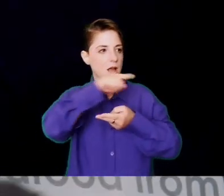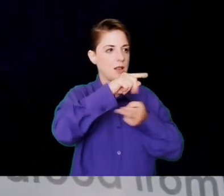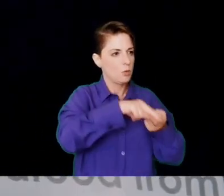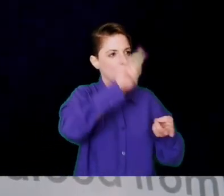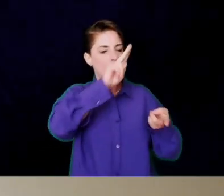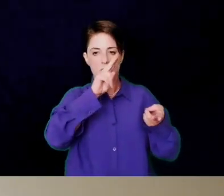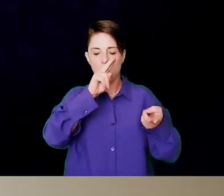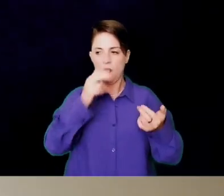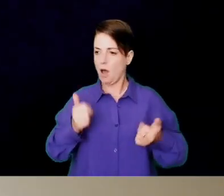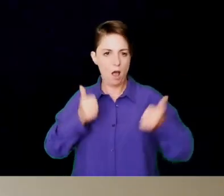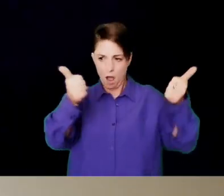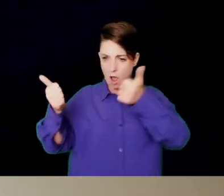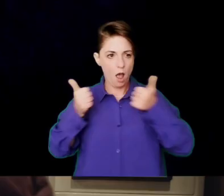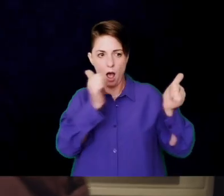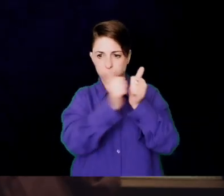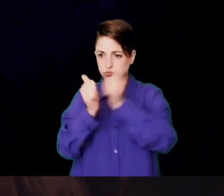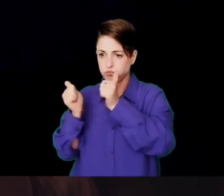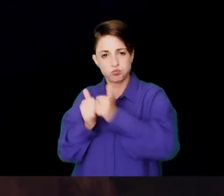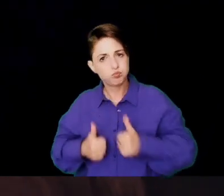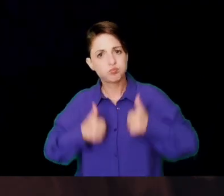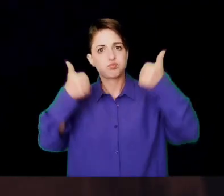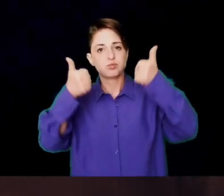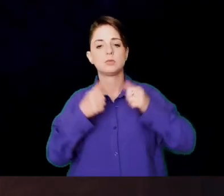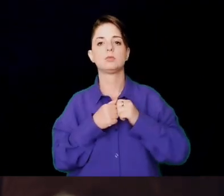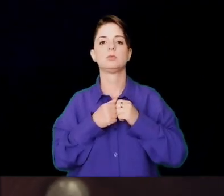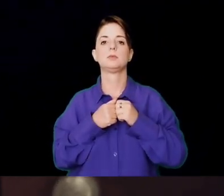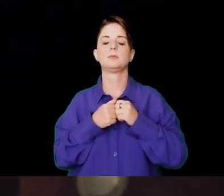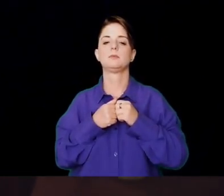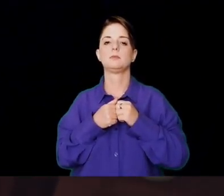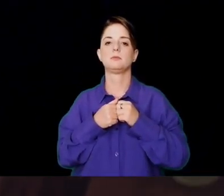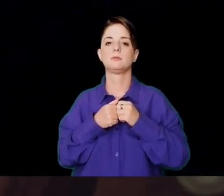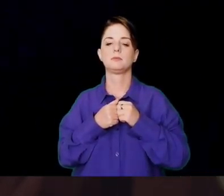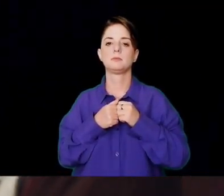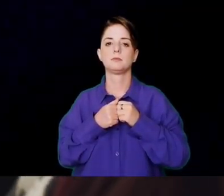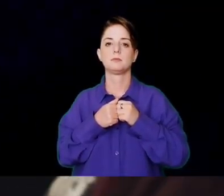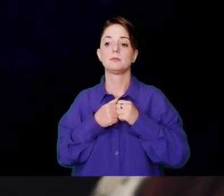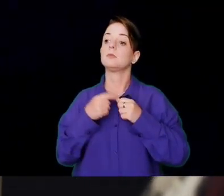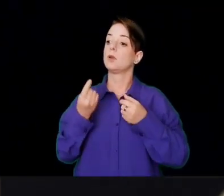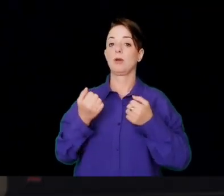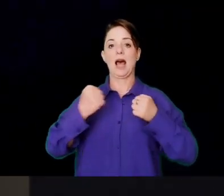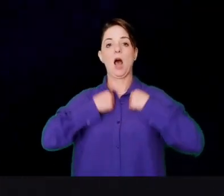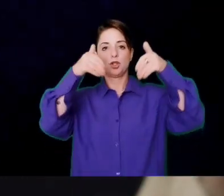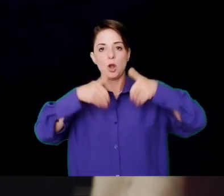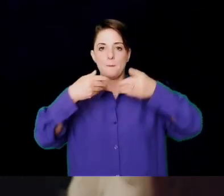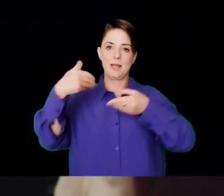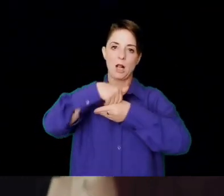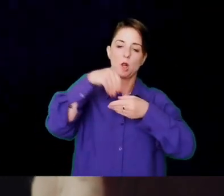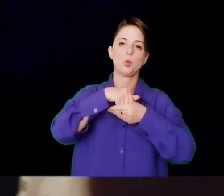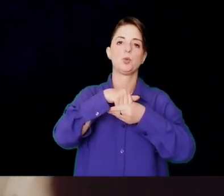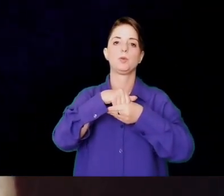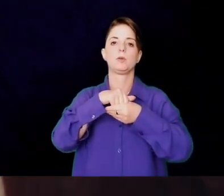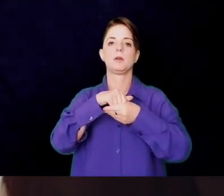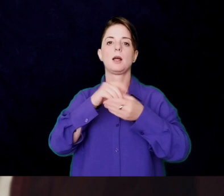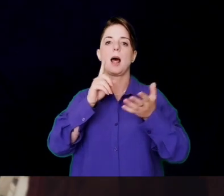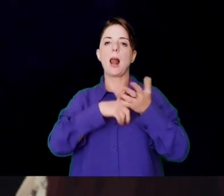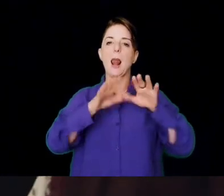gain more. For us, that's massive. So we've got obviously what we sell as a shop, and to include or